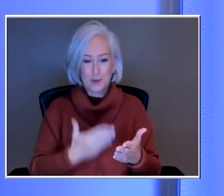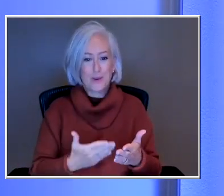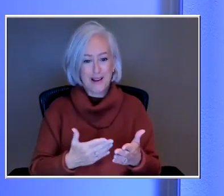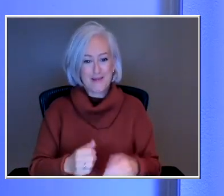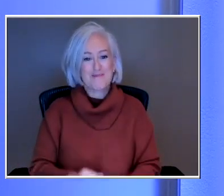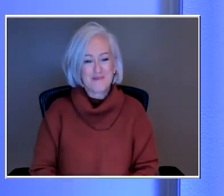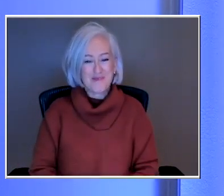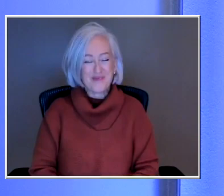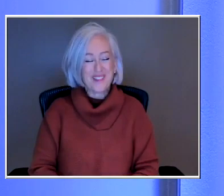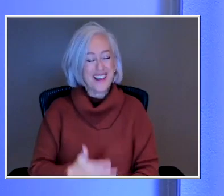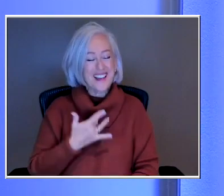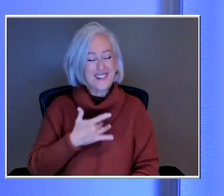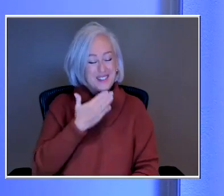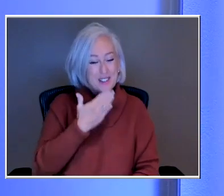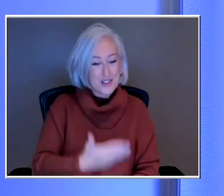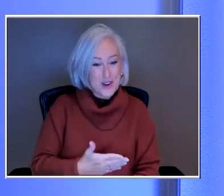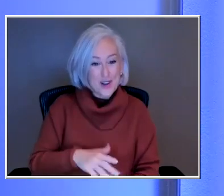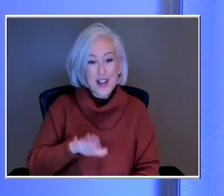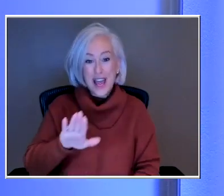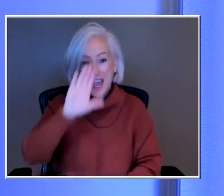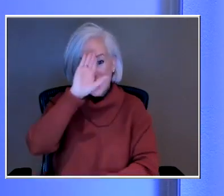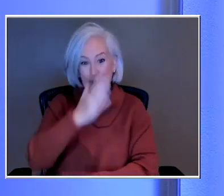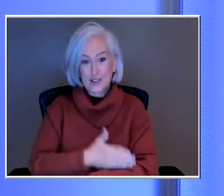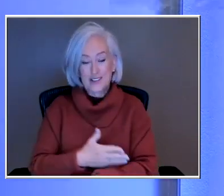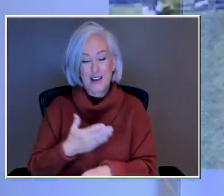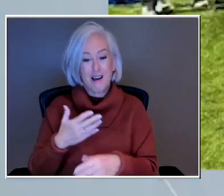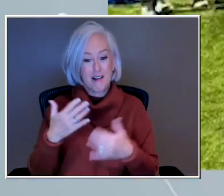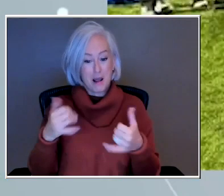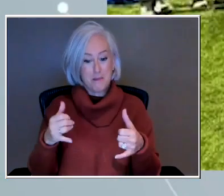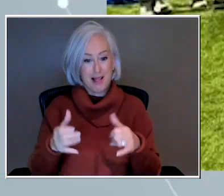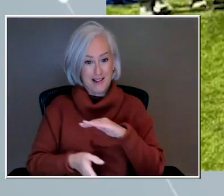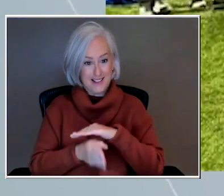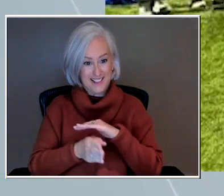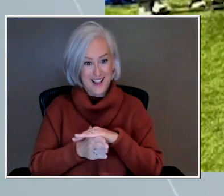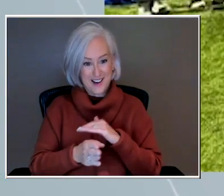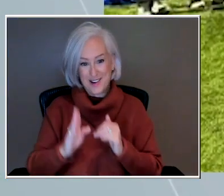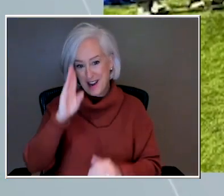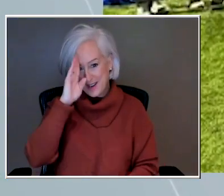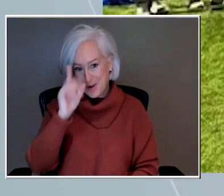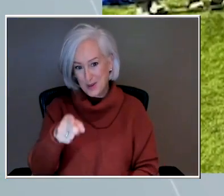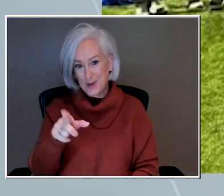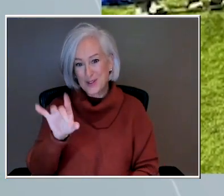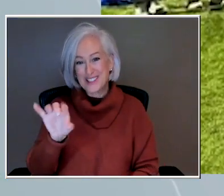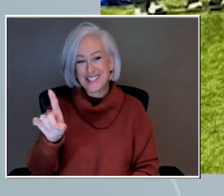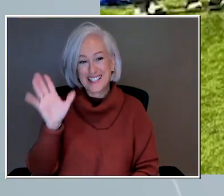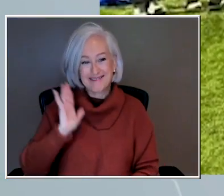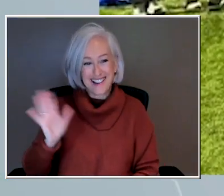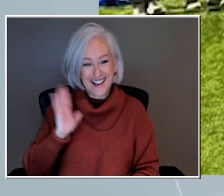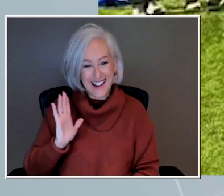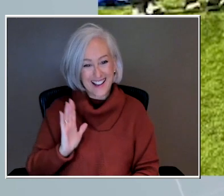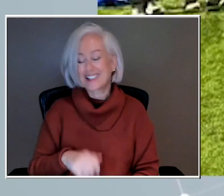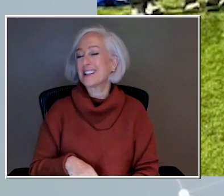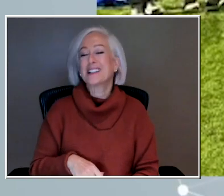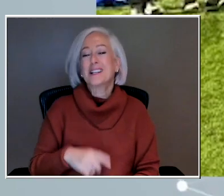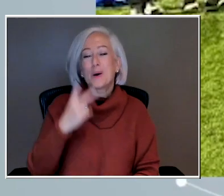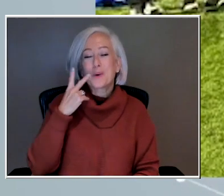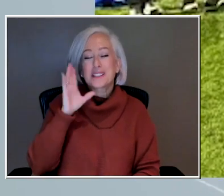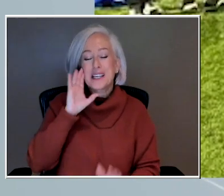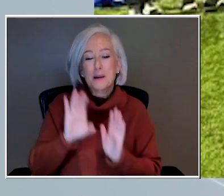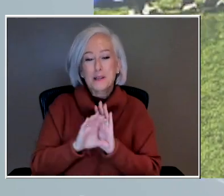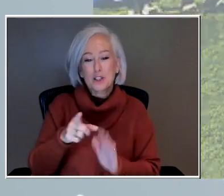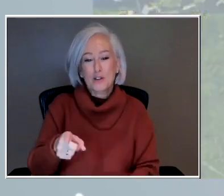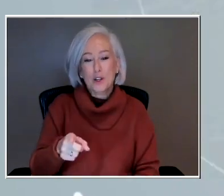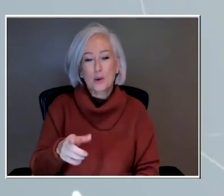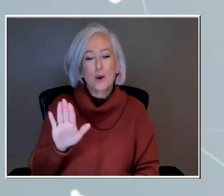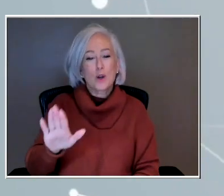good. And your son, of course, plays soccer. I know you did. We're going to see a little picture of you here in just a moment. But your son plays soccer, and his team does pretty well, right? Tell us